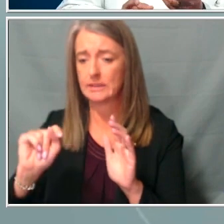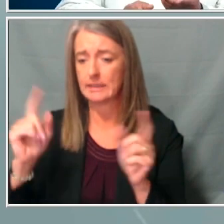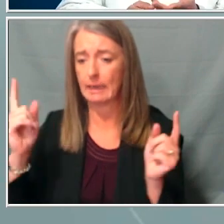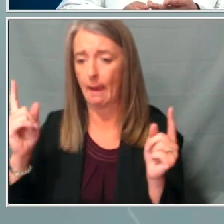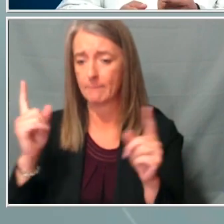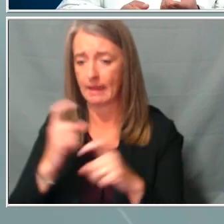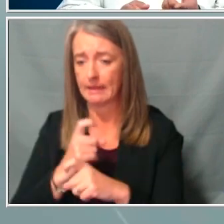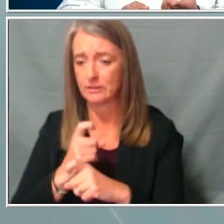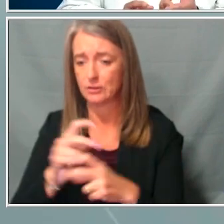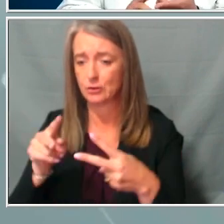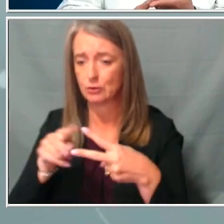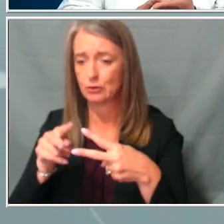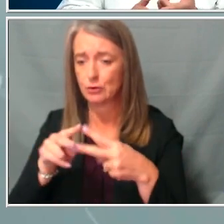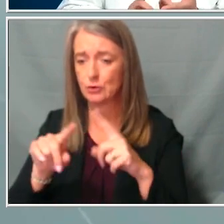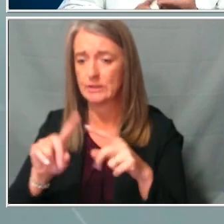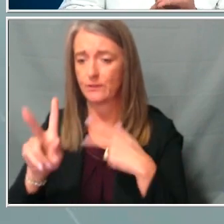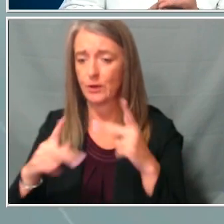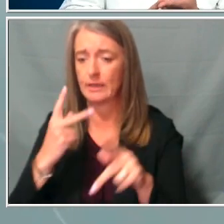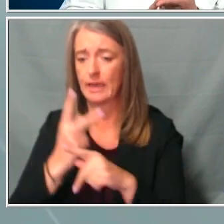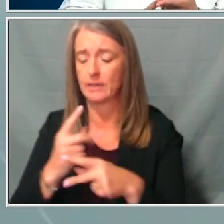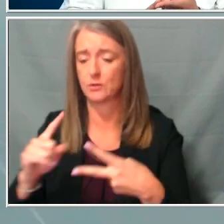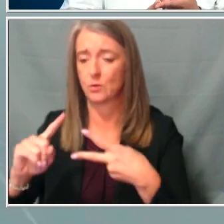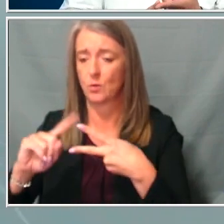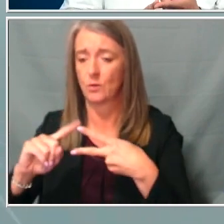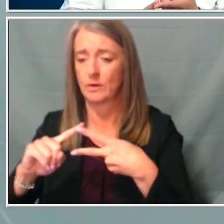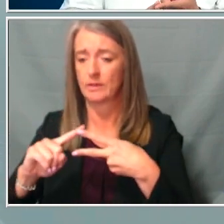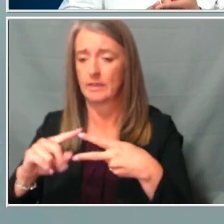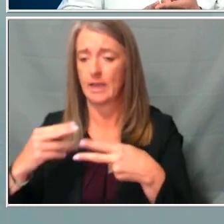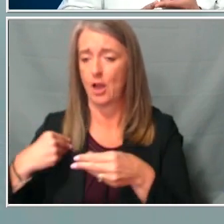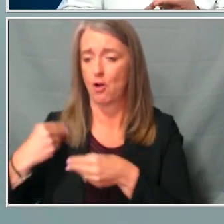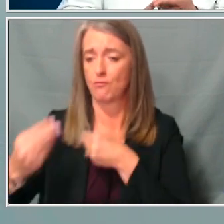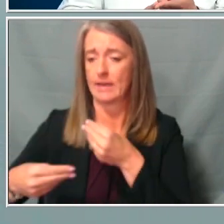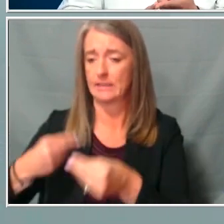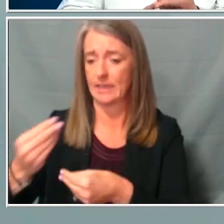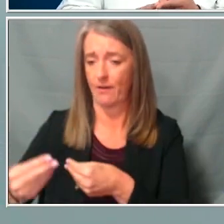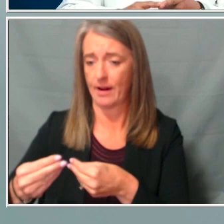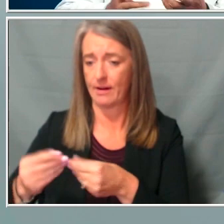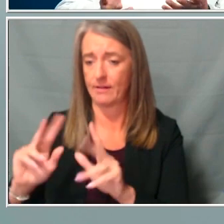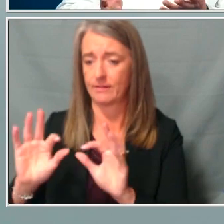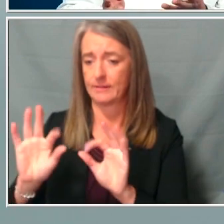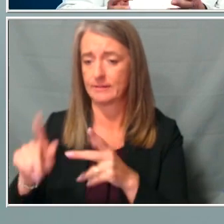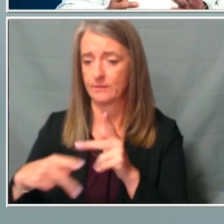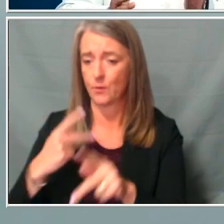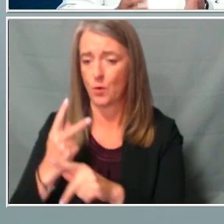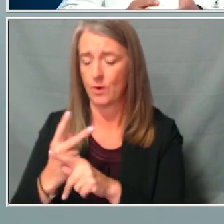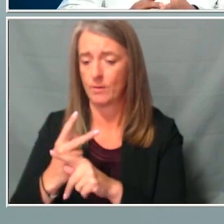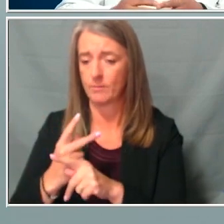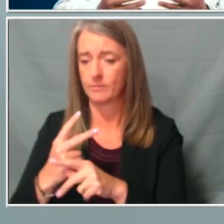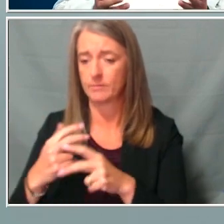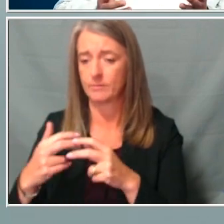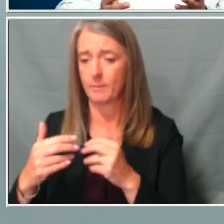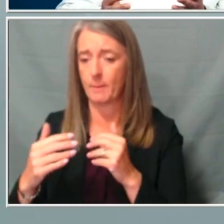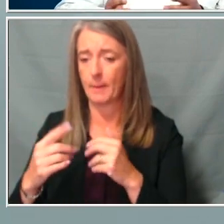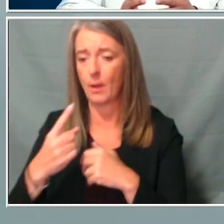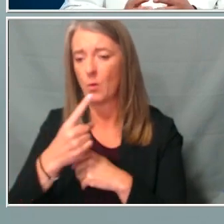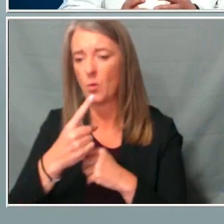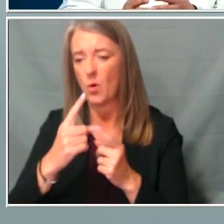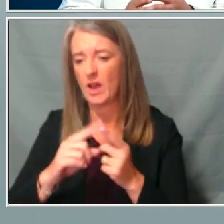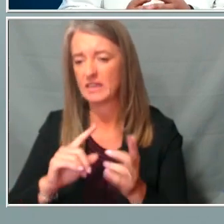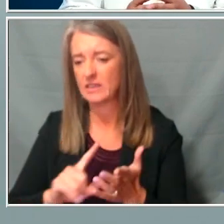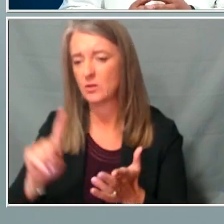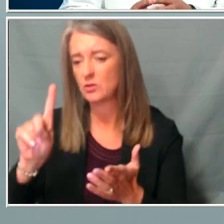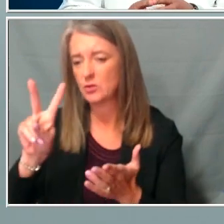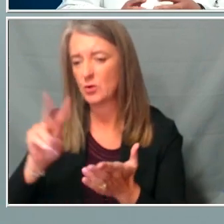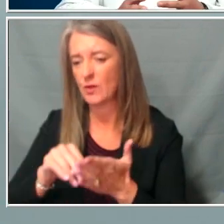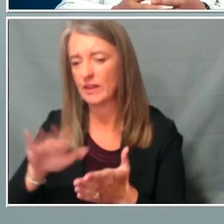two different types of long QT. One of them is the hereditary form, and that, the prevalence is about 1 in 2,500